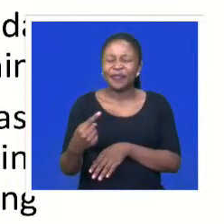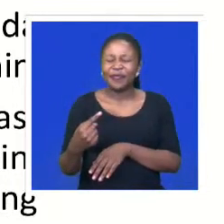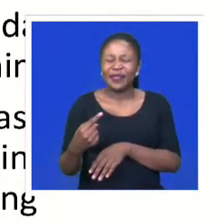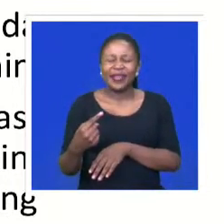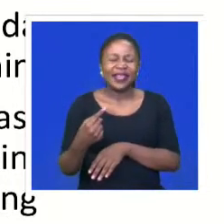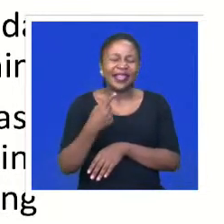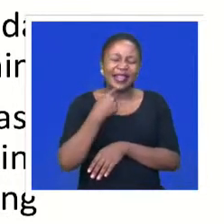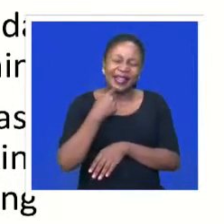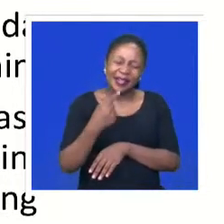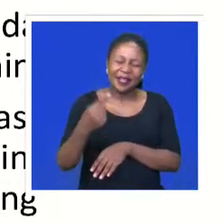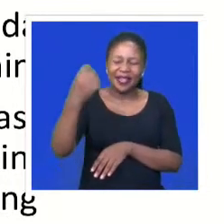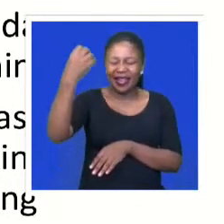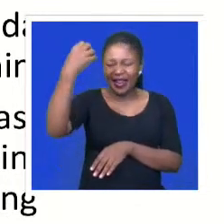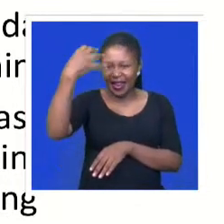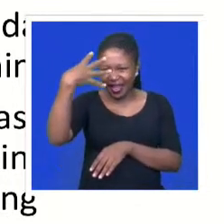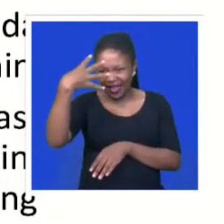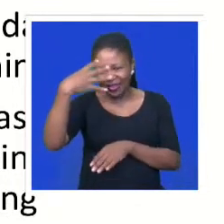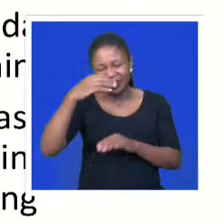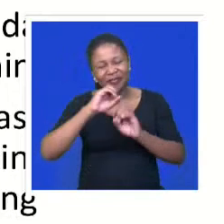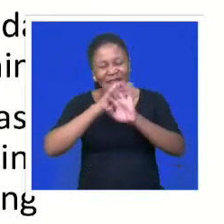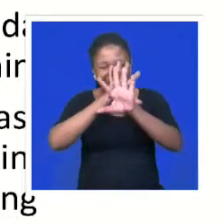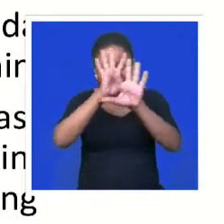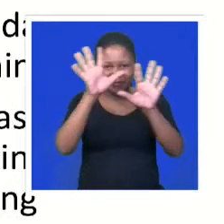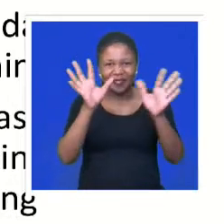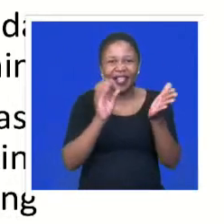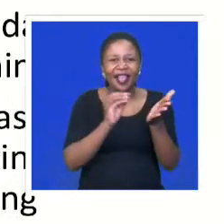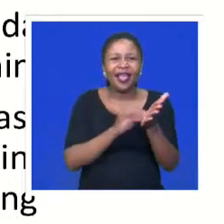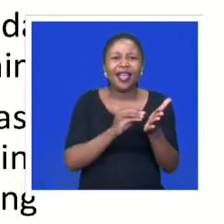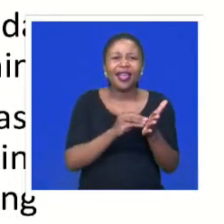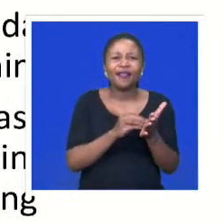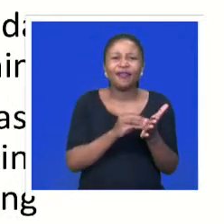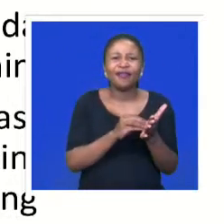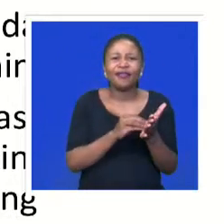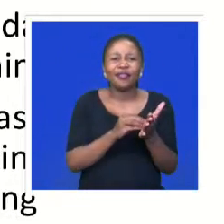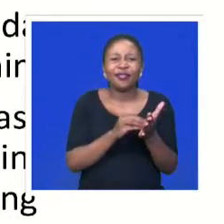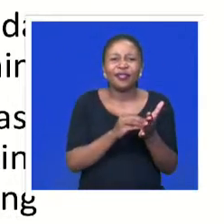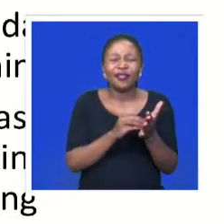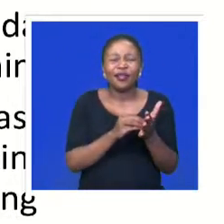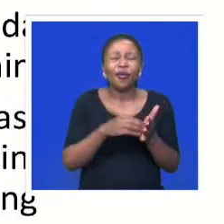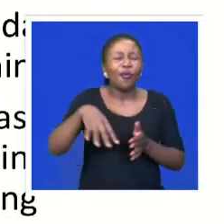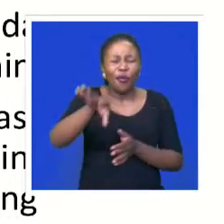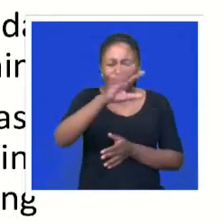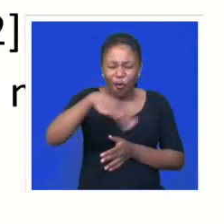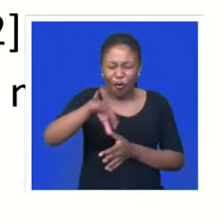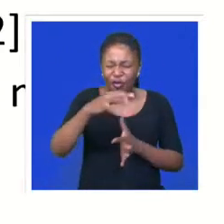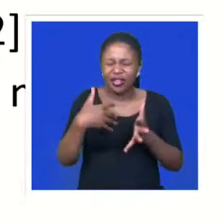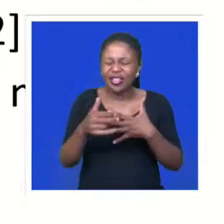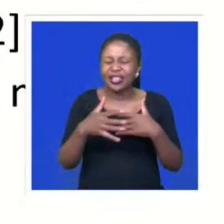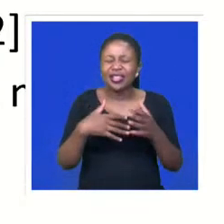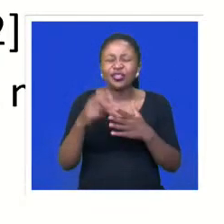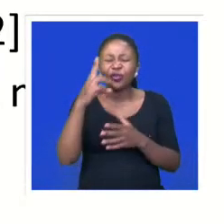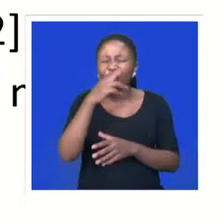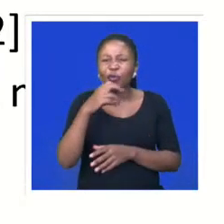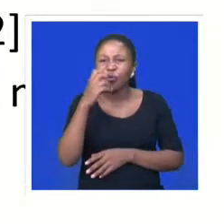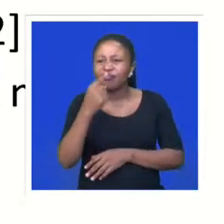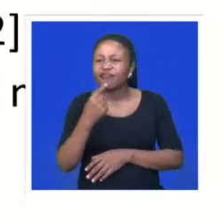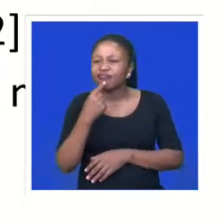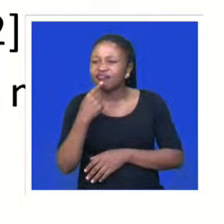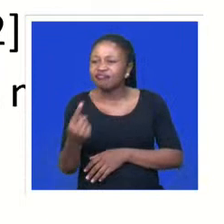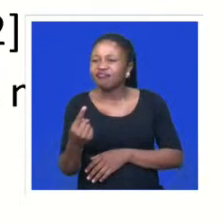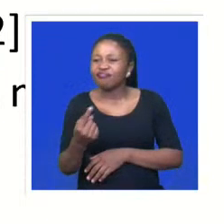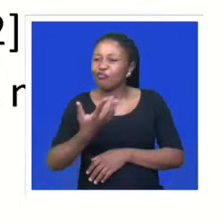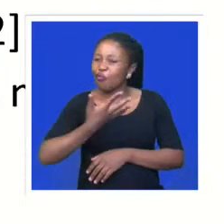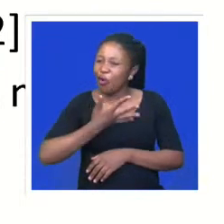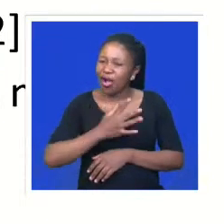light. It shows us that God created the universe through speaking. Question